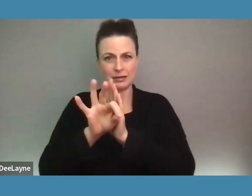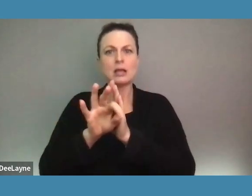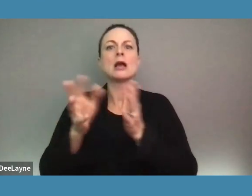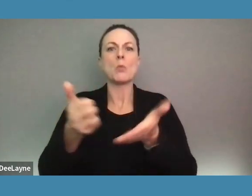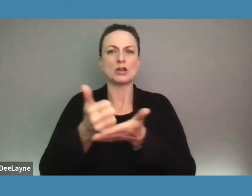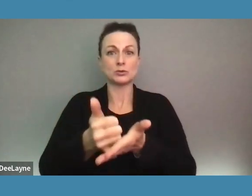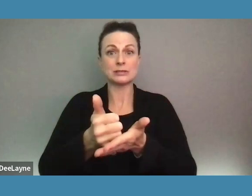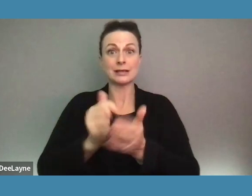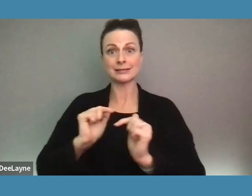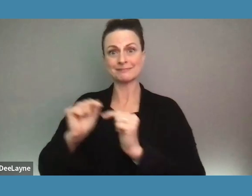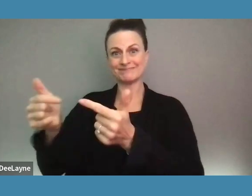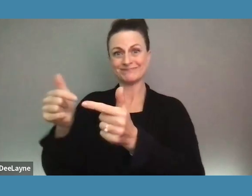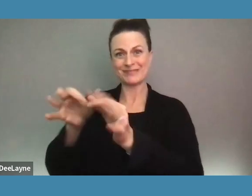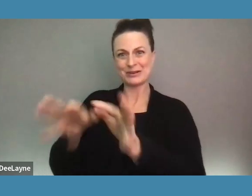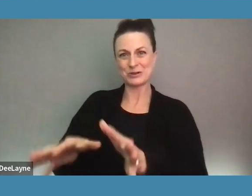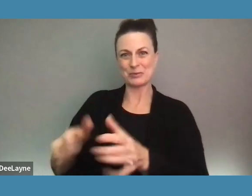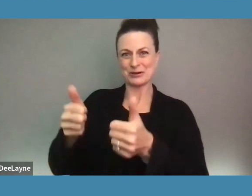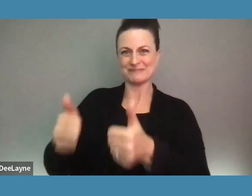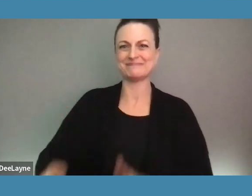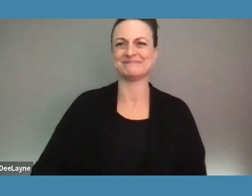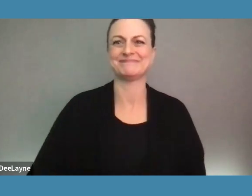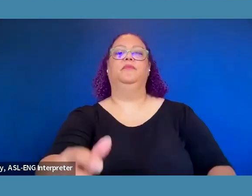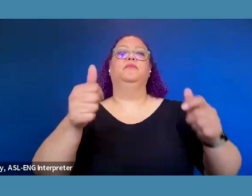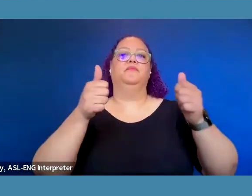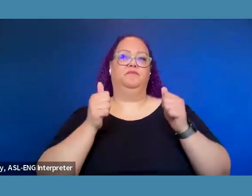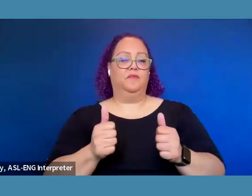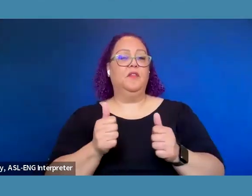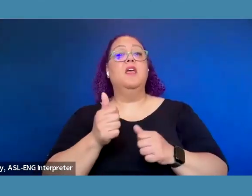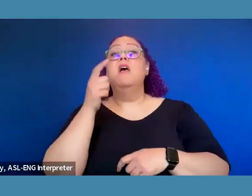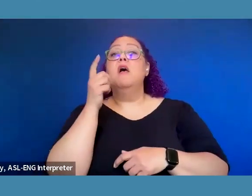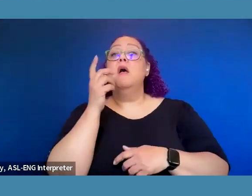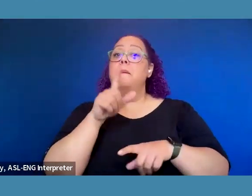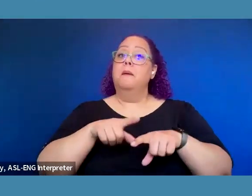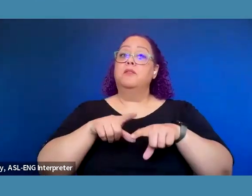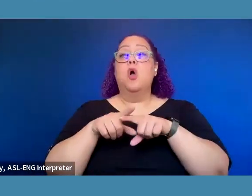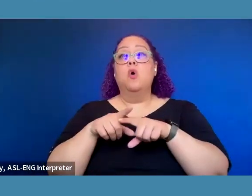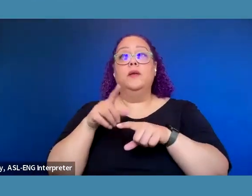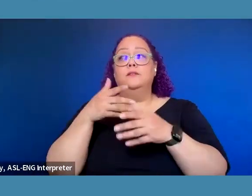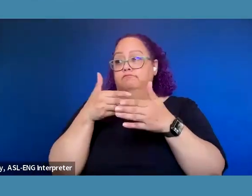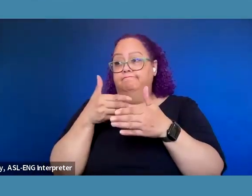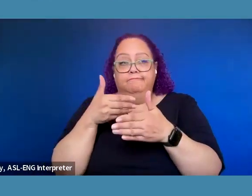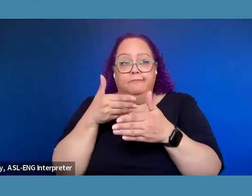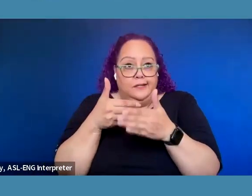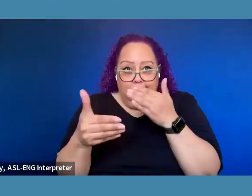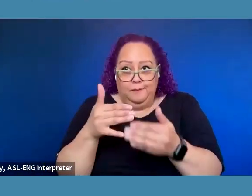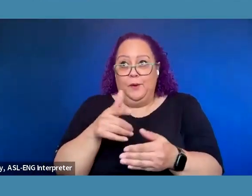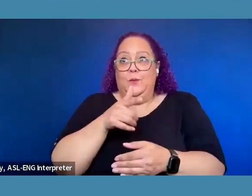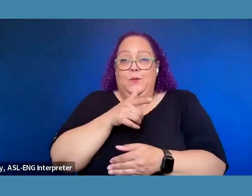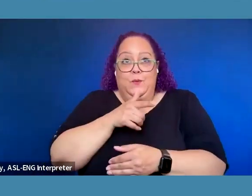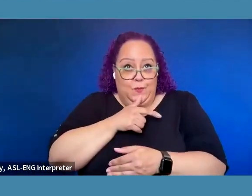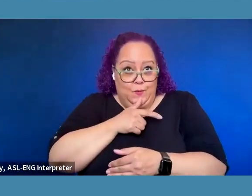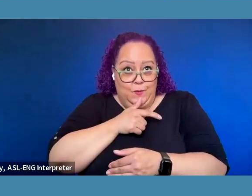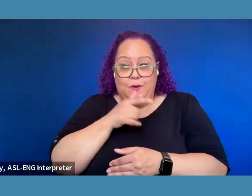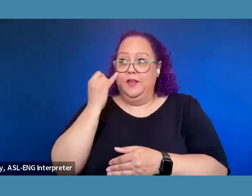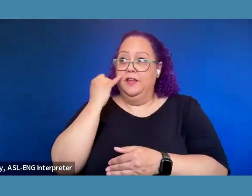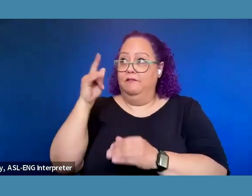to assist them based on a disability, and they cannot tell you that you are not allowed to bring somebody.